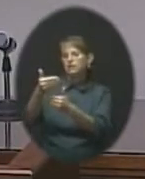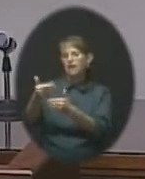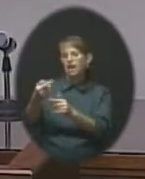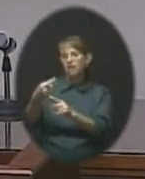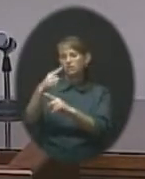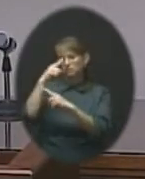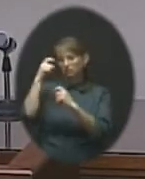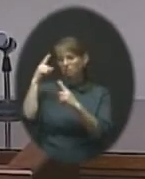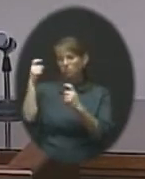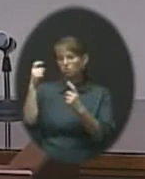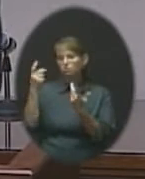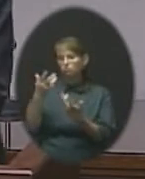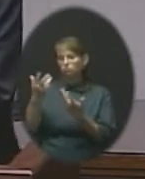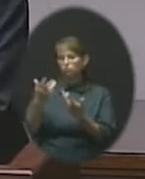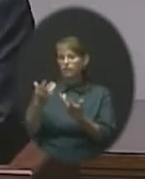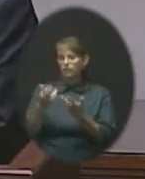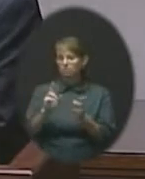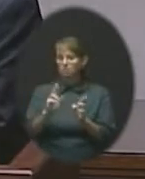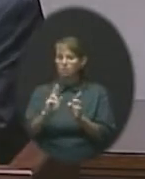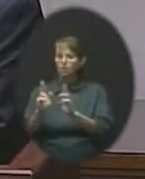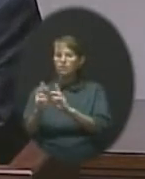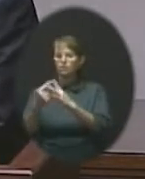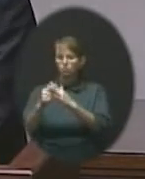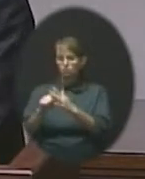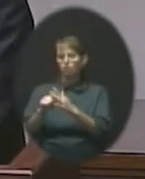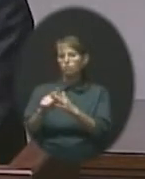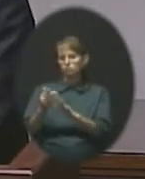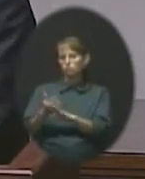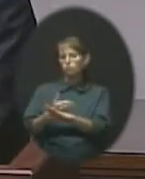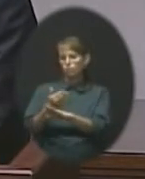do you agree? At least a year. Yeah.